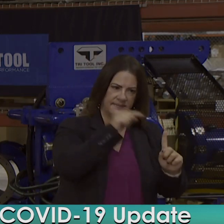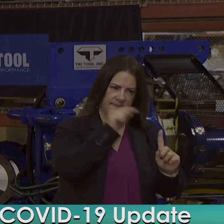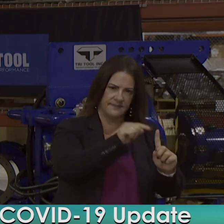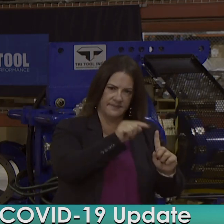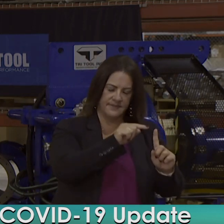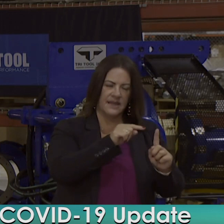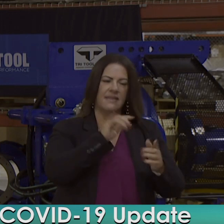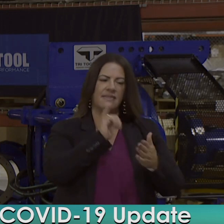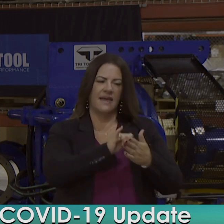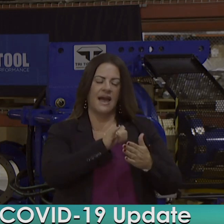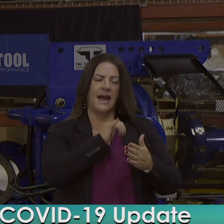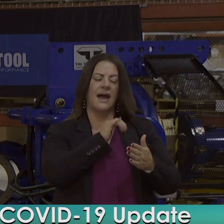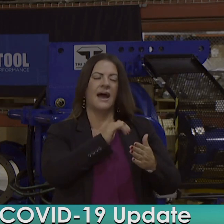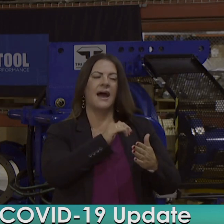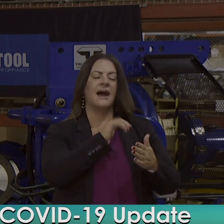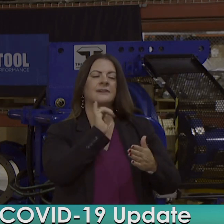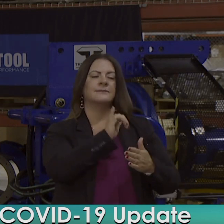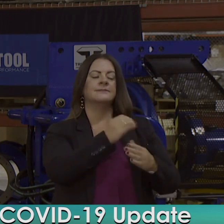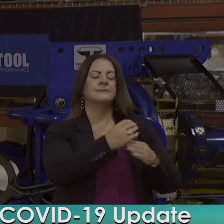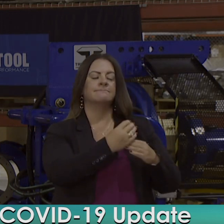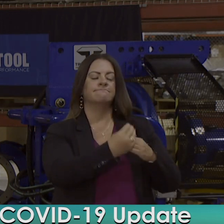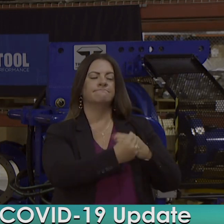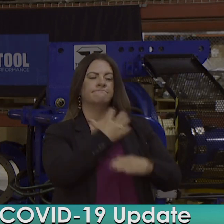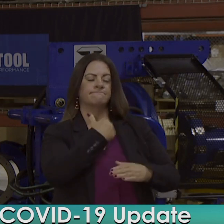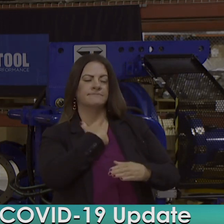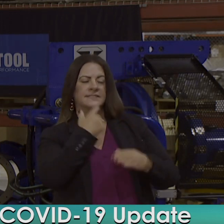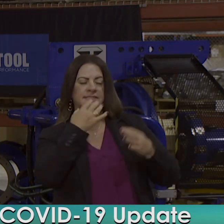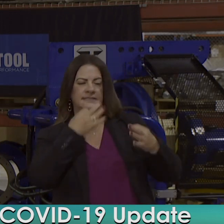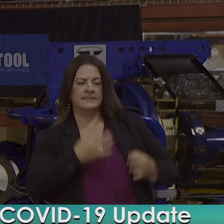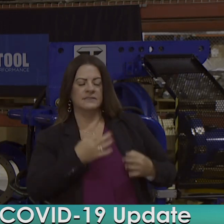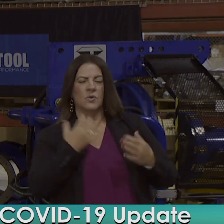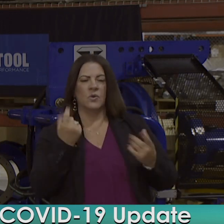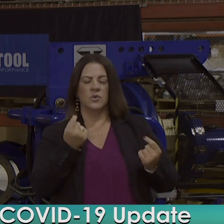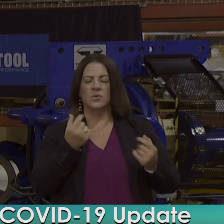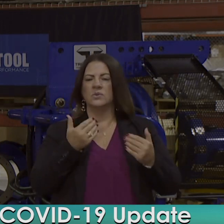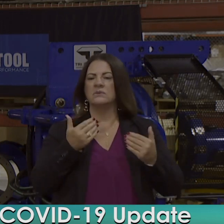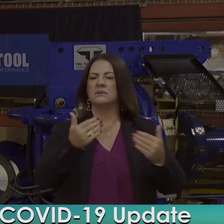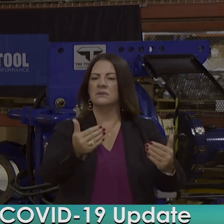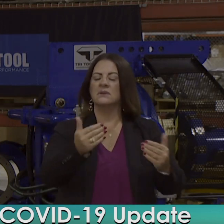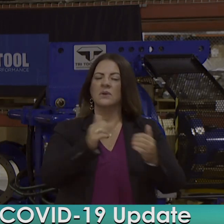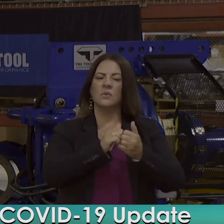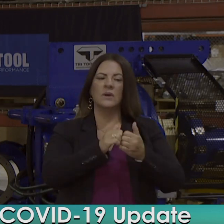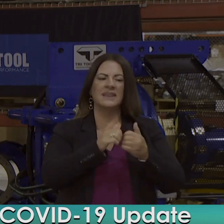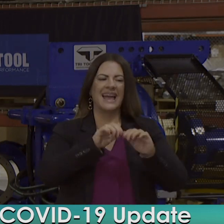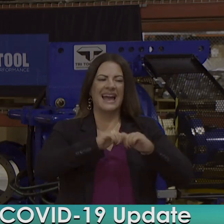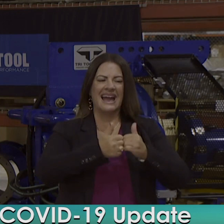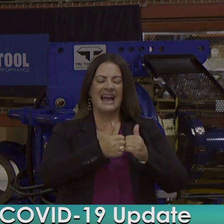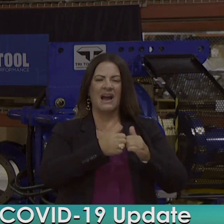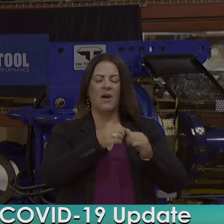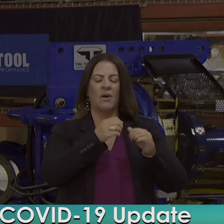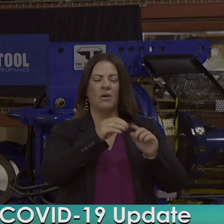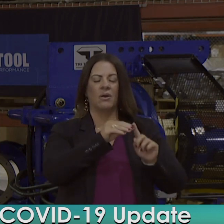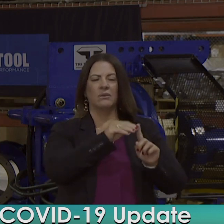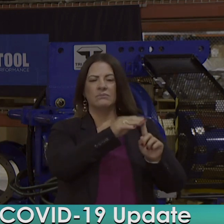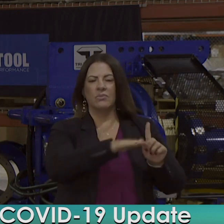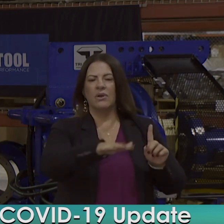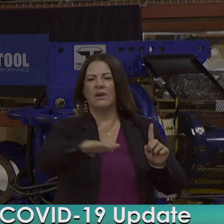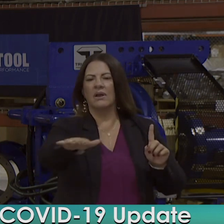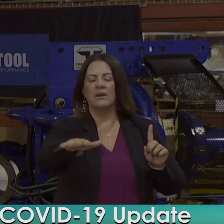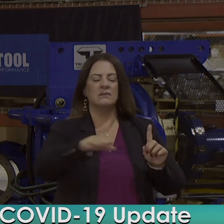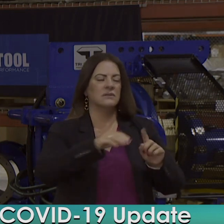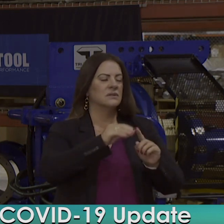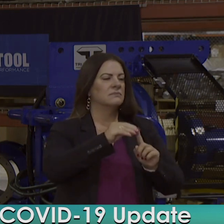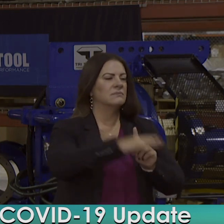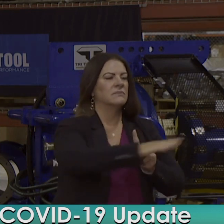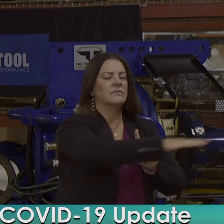to really give us a sign, an indication of what we refer to as community spread. I've noted on charts that